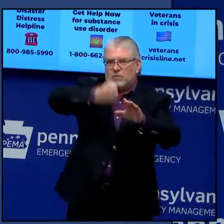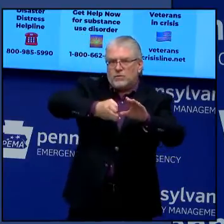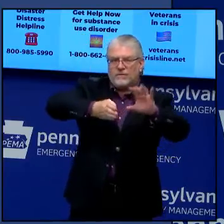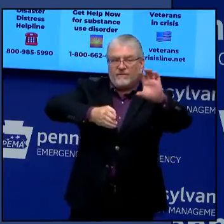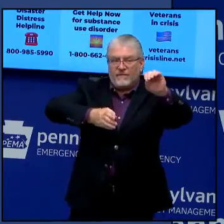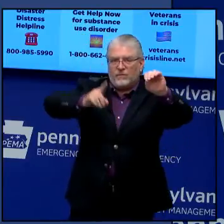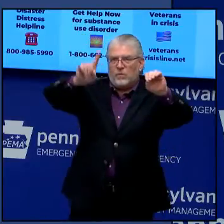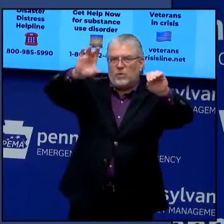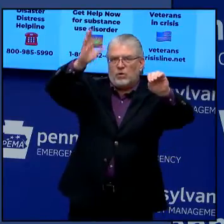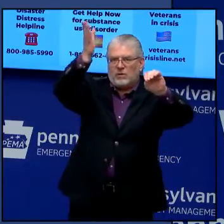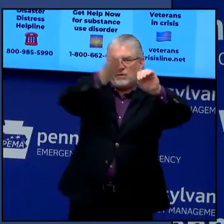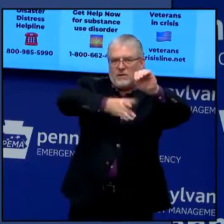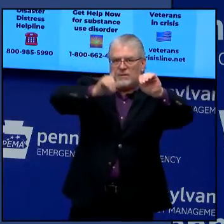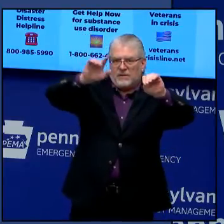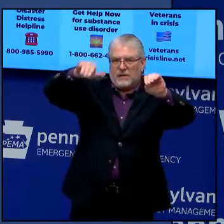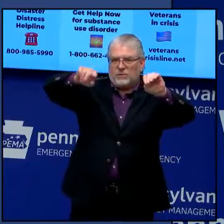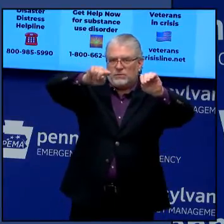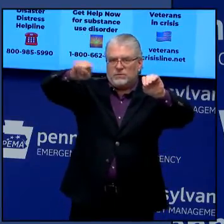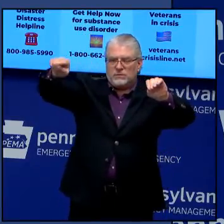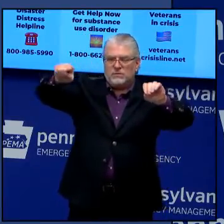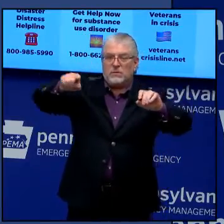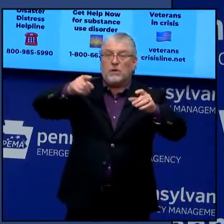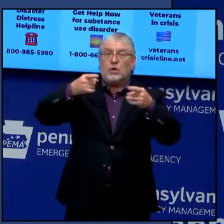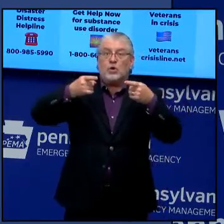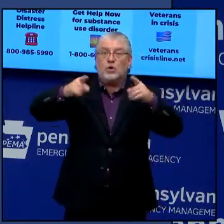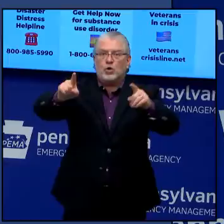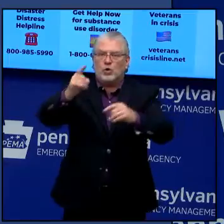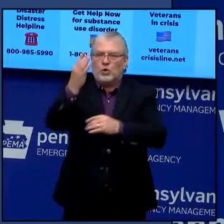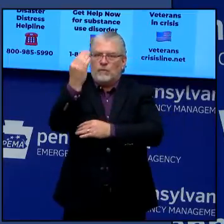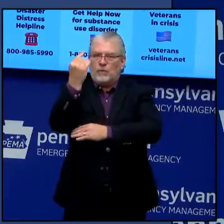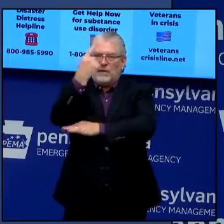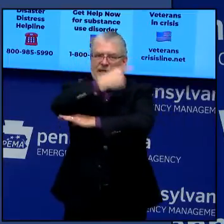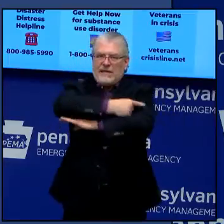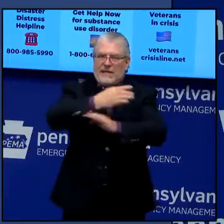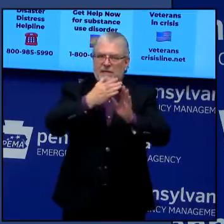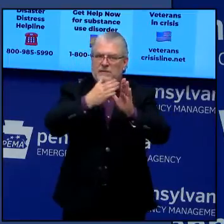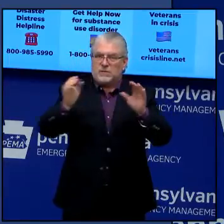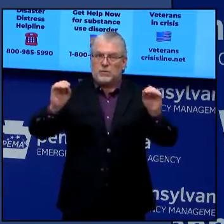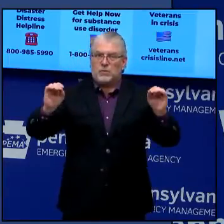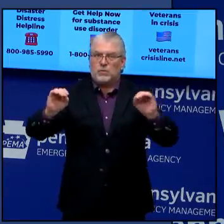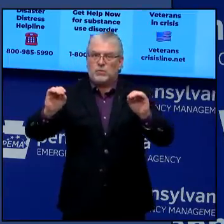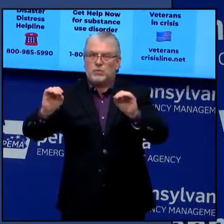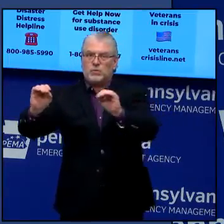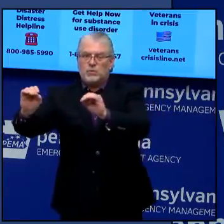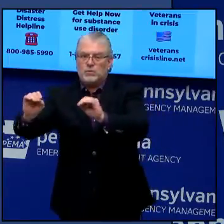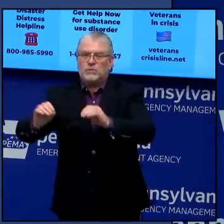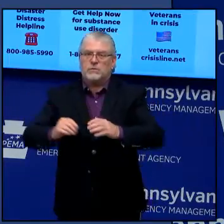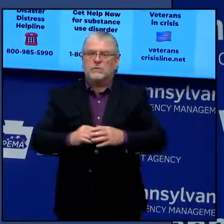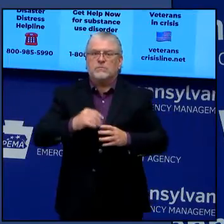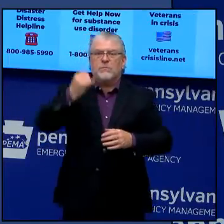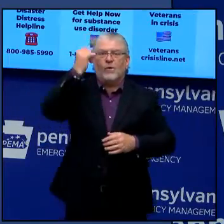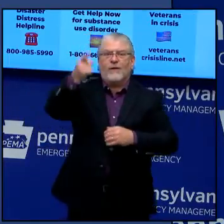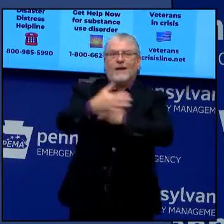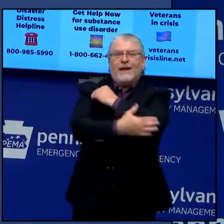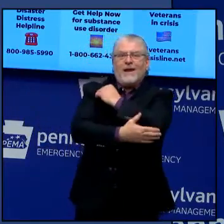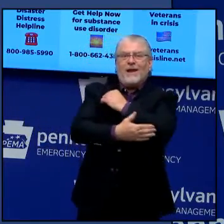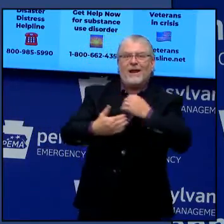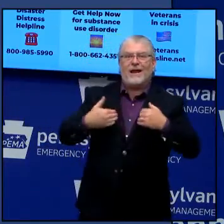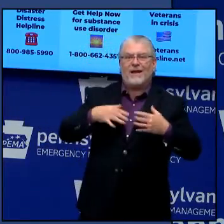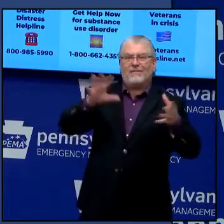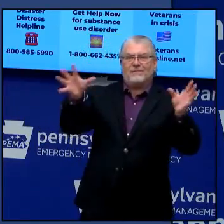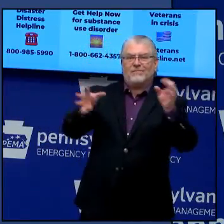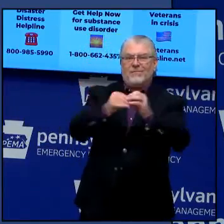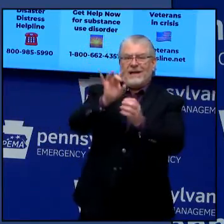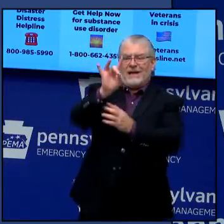area with a population of 800,000 people would need to have fewer than 400 new confirmed cases